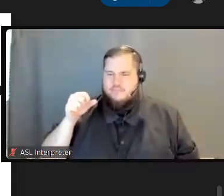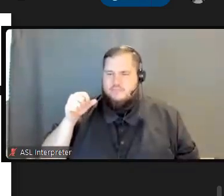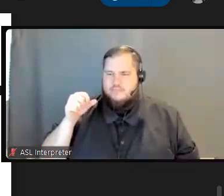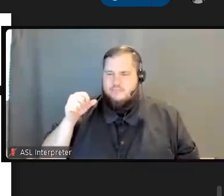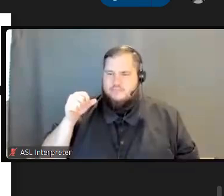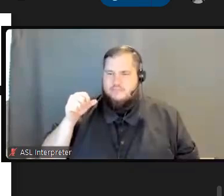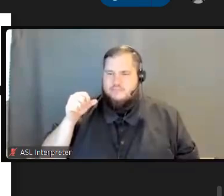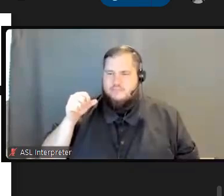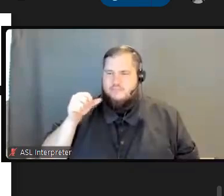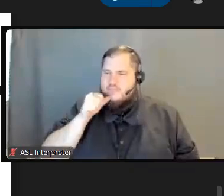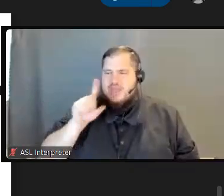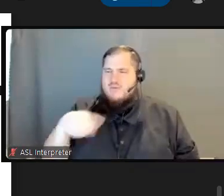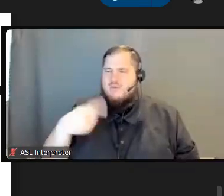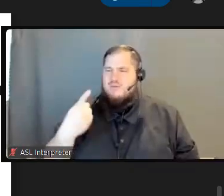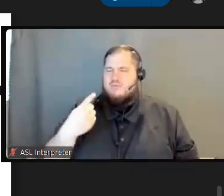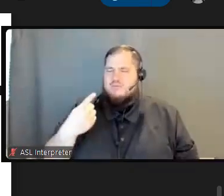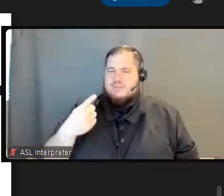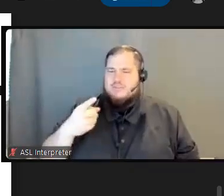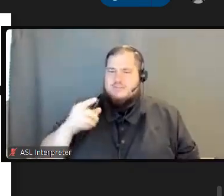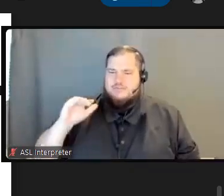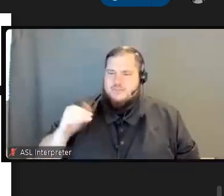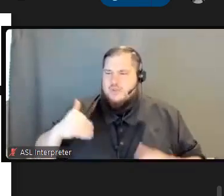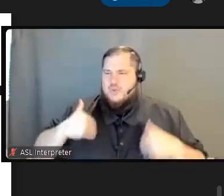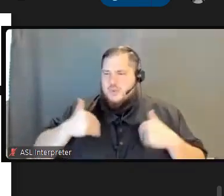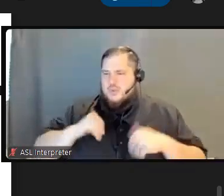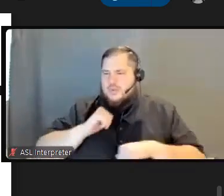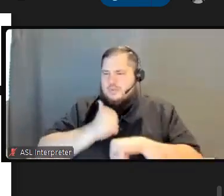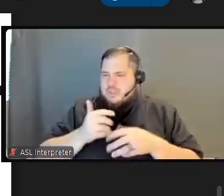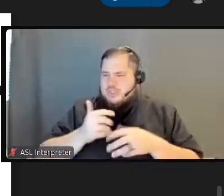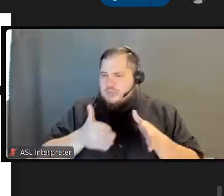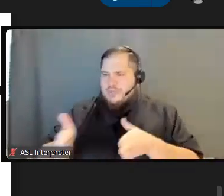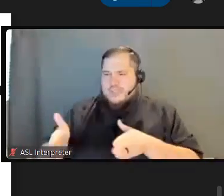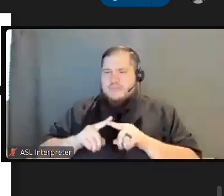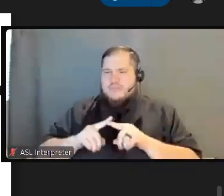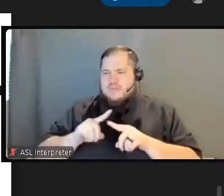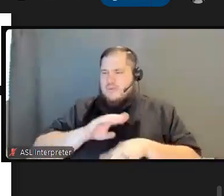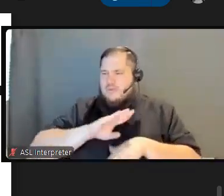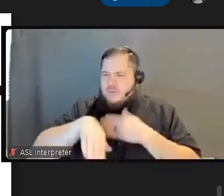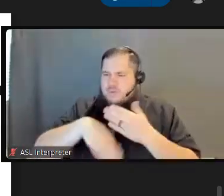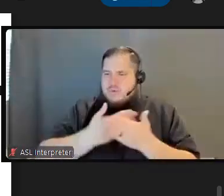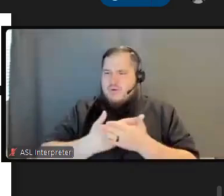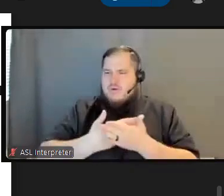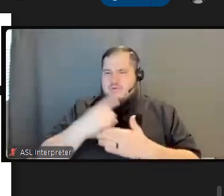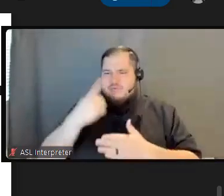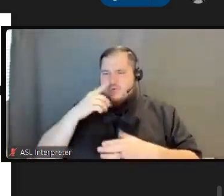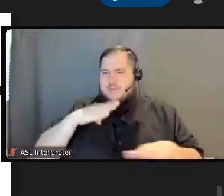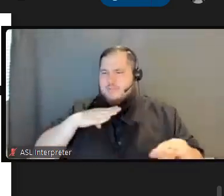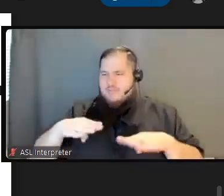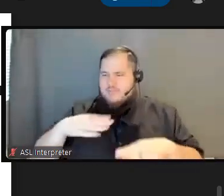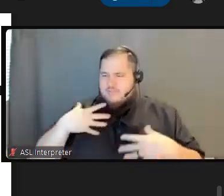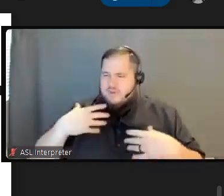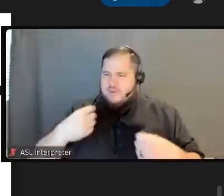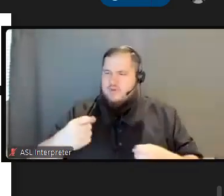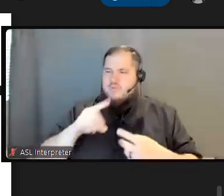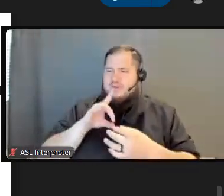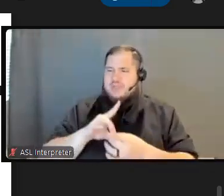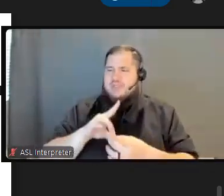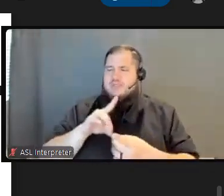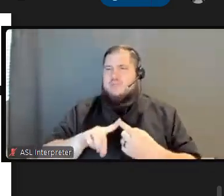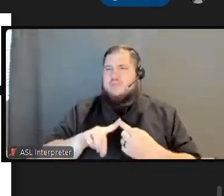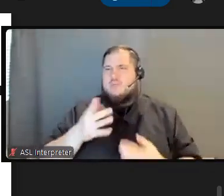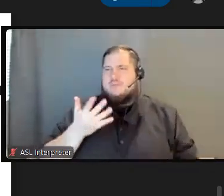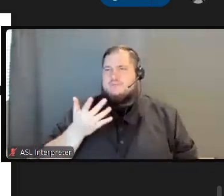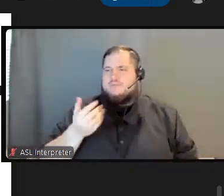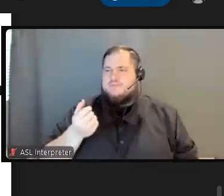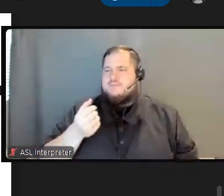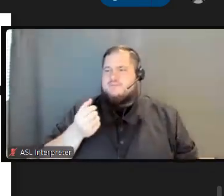not just the child and youth implementation plan, but all areas around behavioral health as it relates to